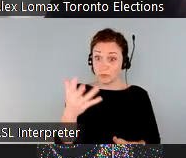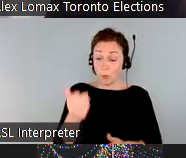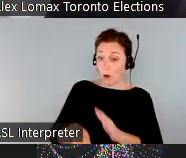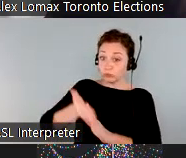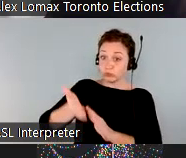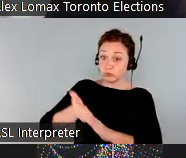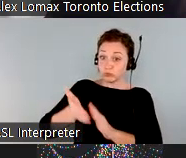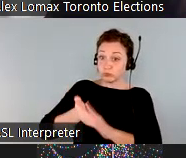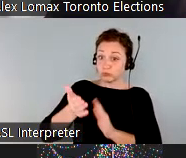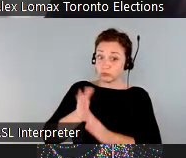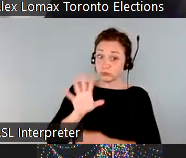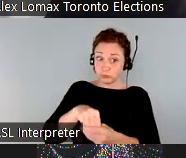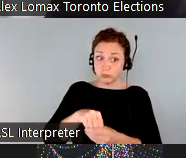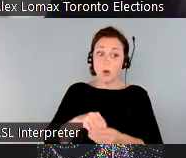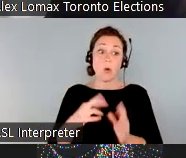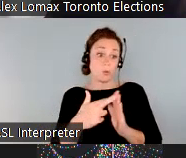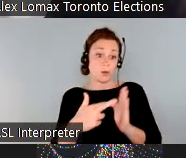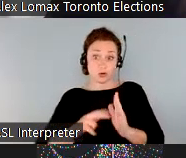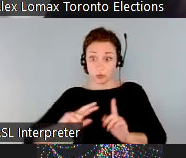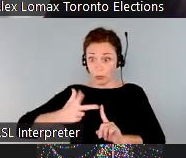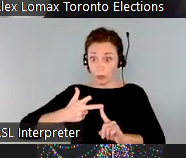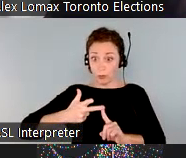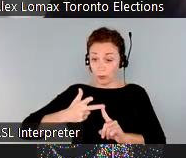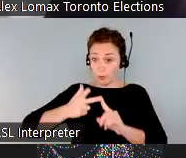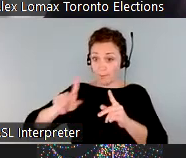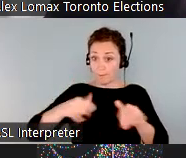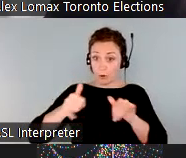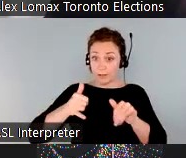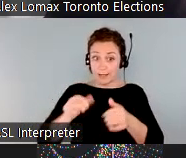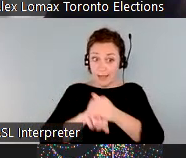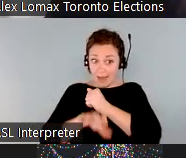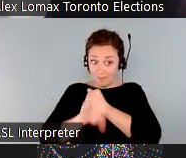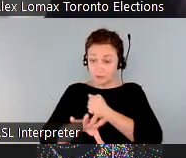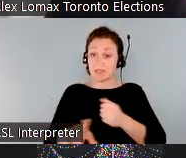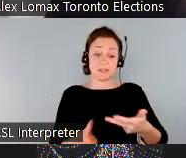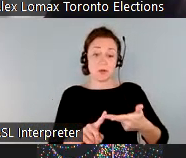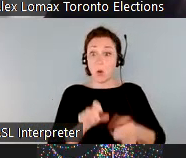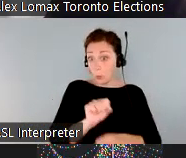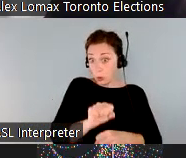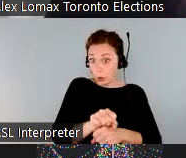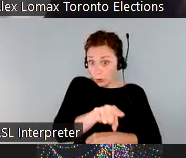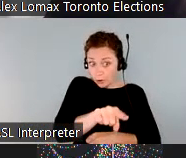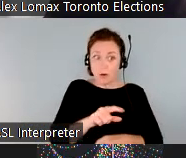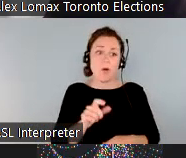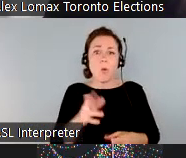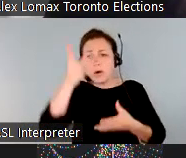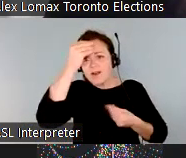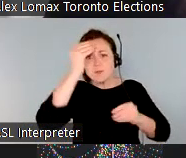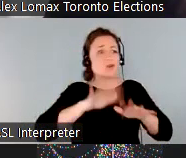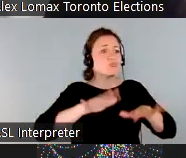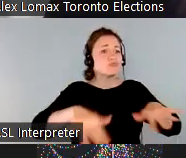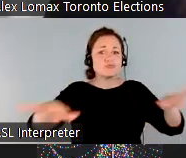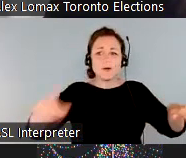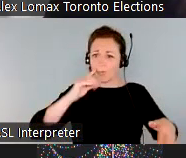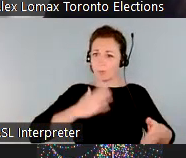candidate, register as a third-party advertiser, work the election, or share information with your community. Next